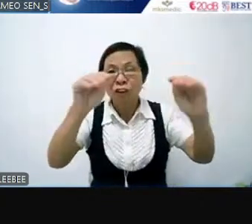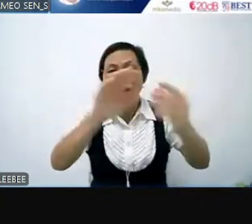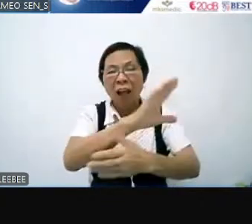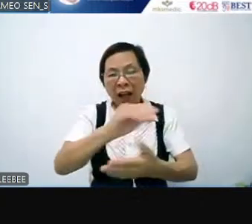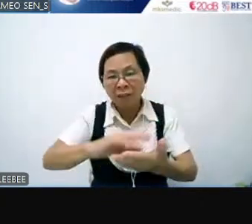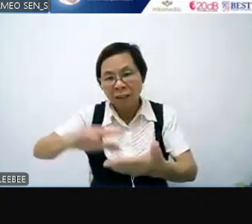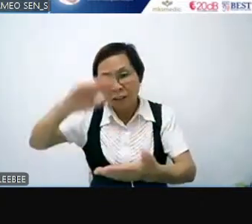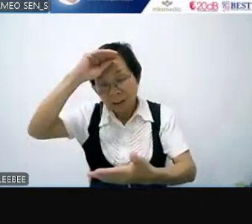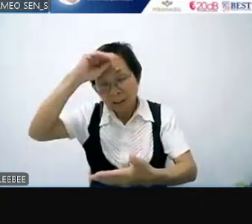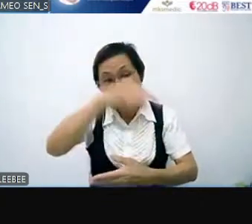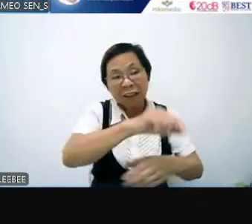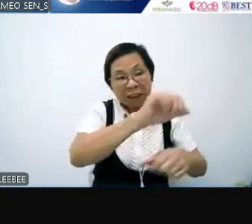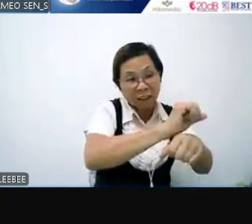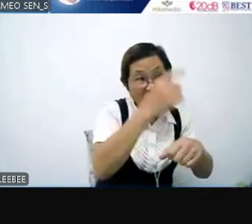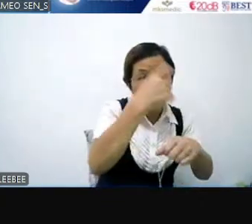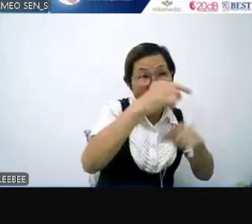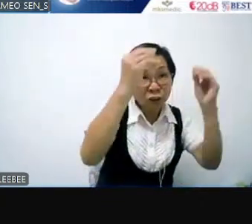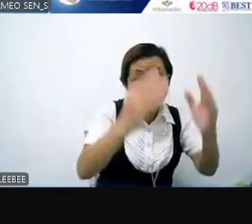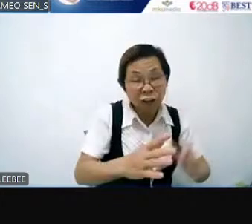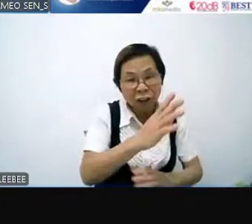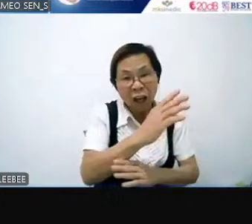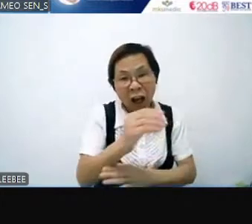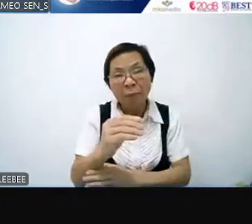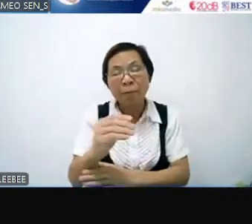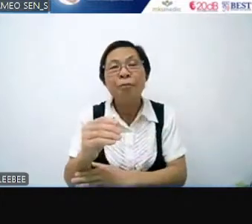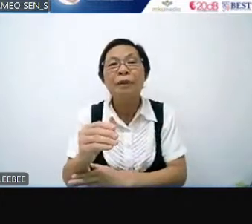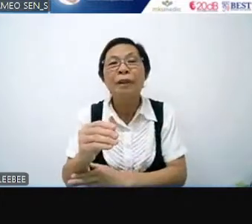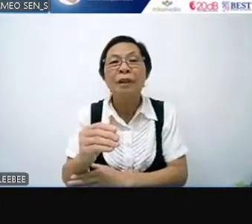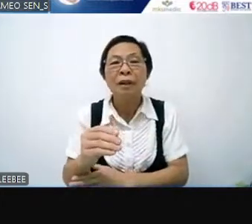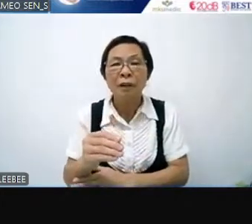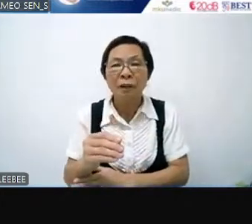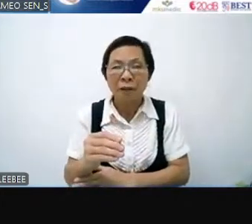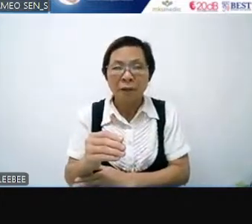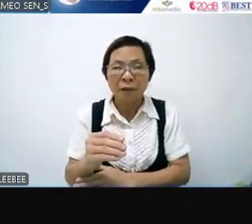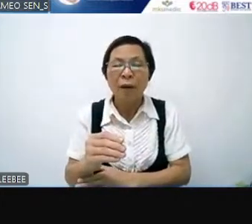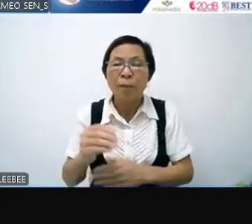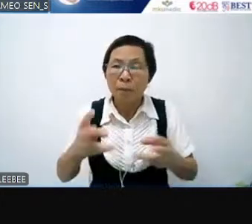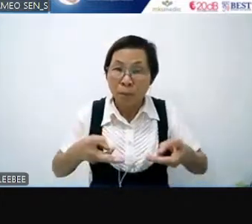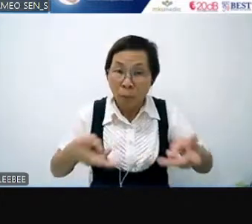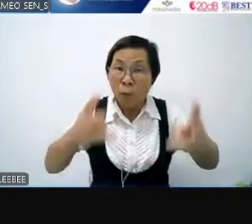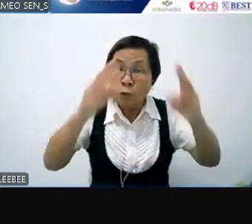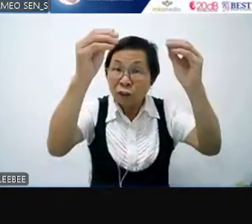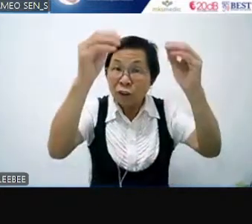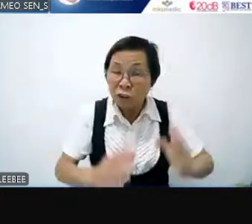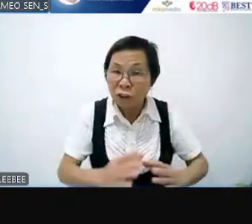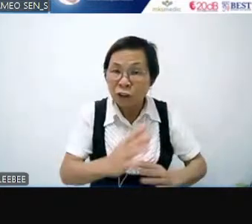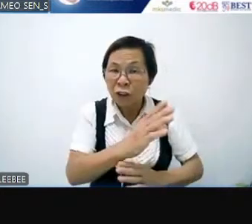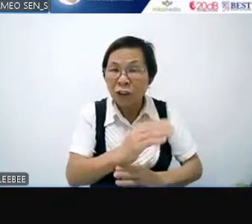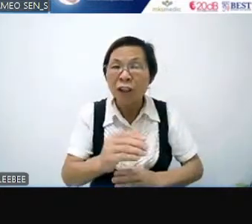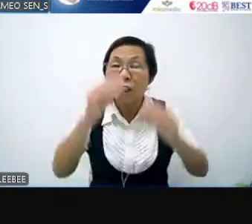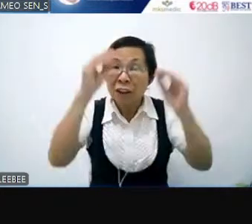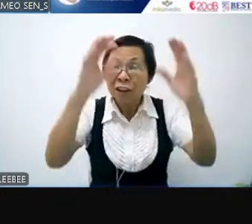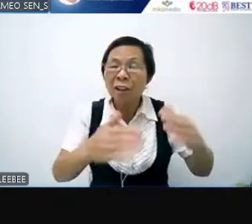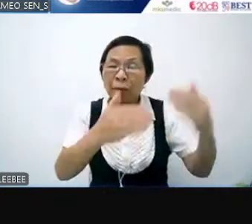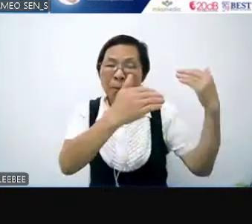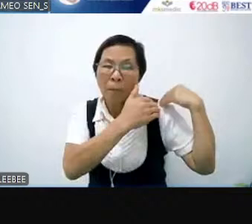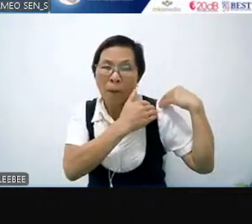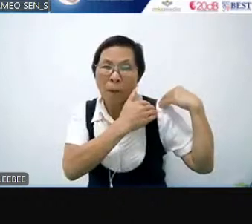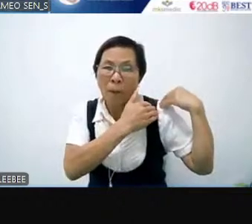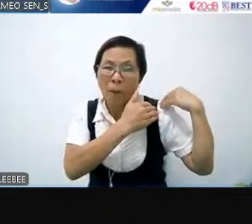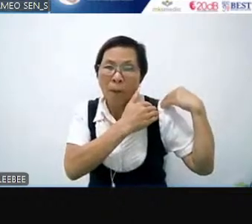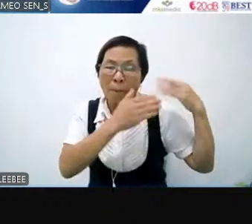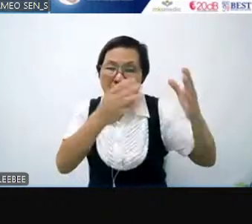teachers alone. It calls for a multidisciplinary team (MDT) approach, where teachers, as key players in the school setting,